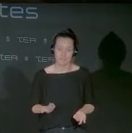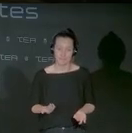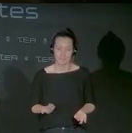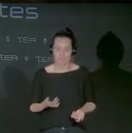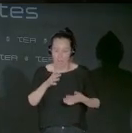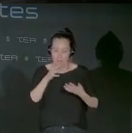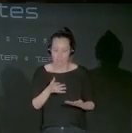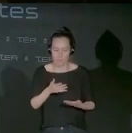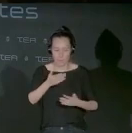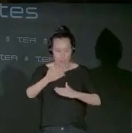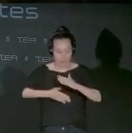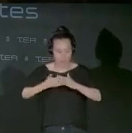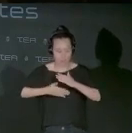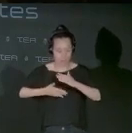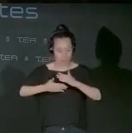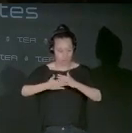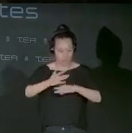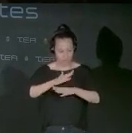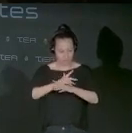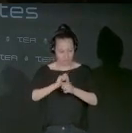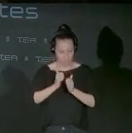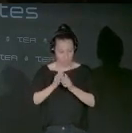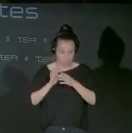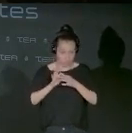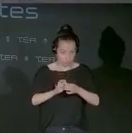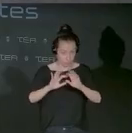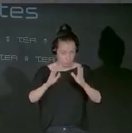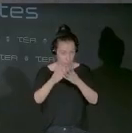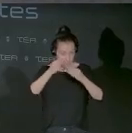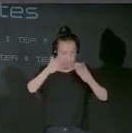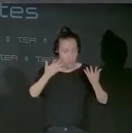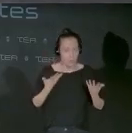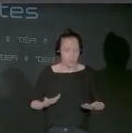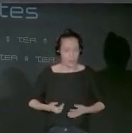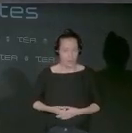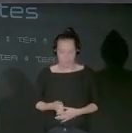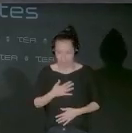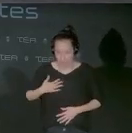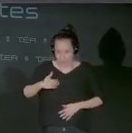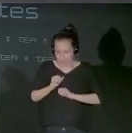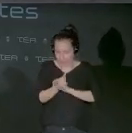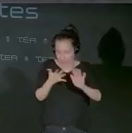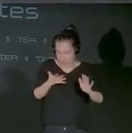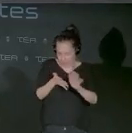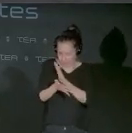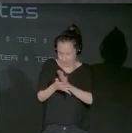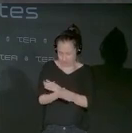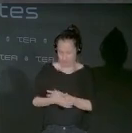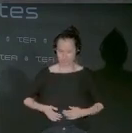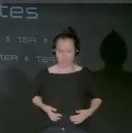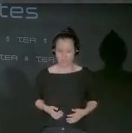I can go real quick there. I think that we are needing to bring a couple of things